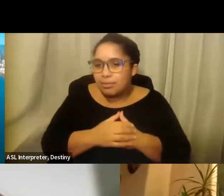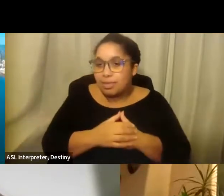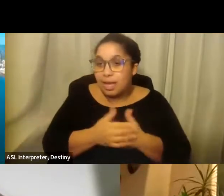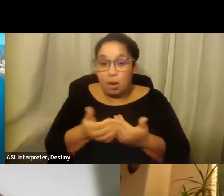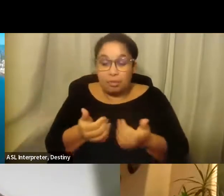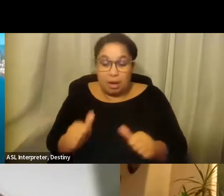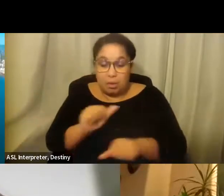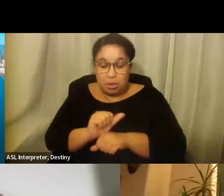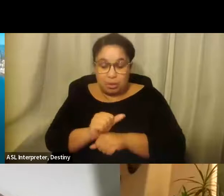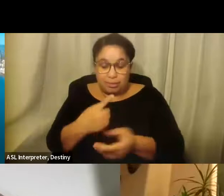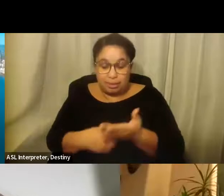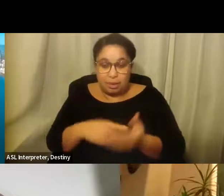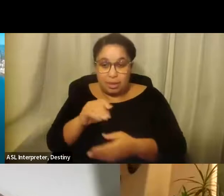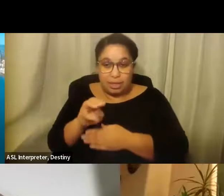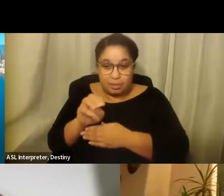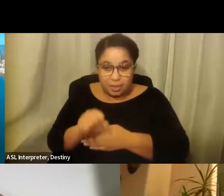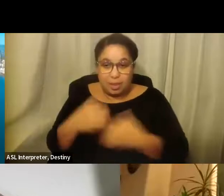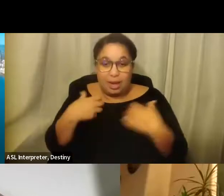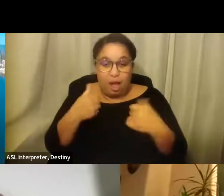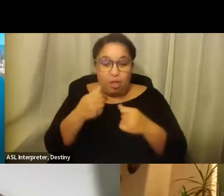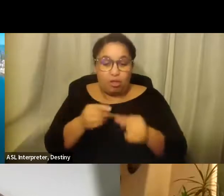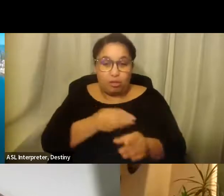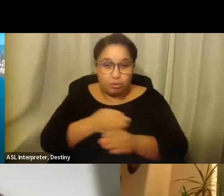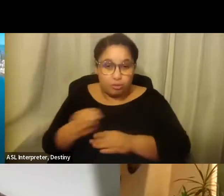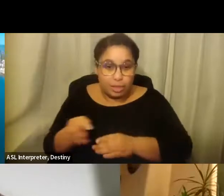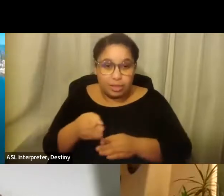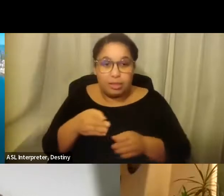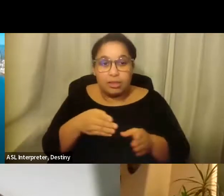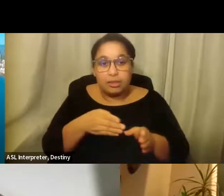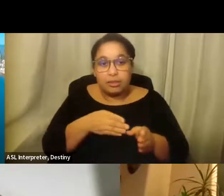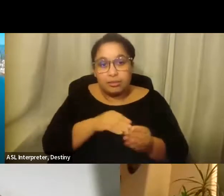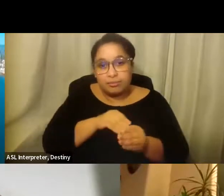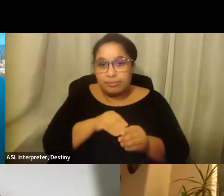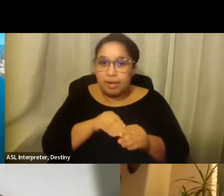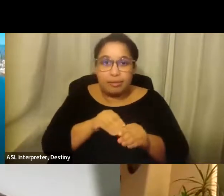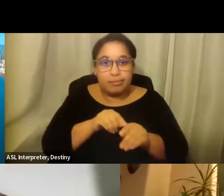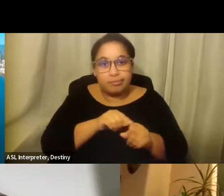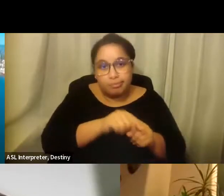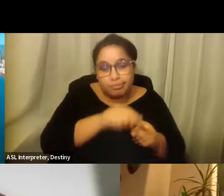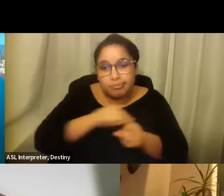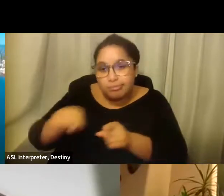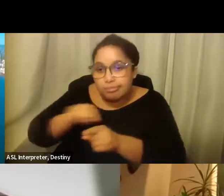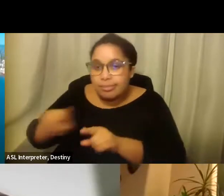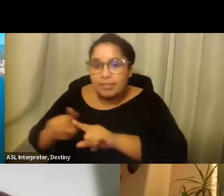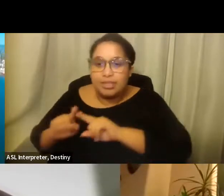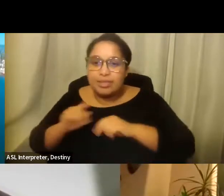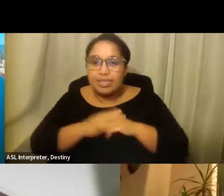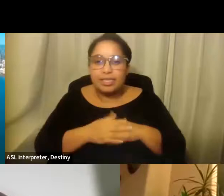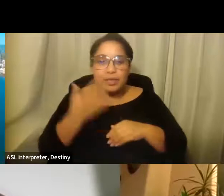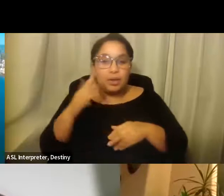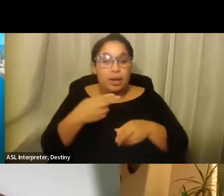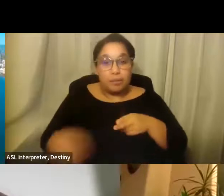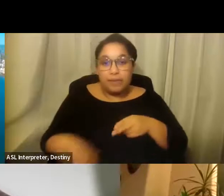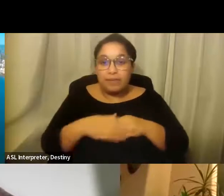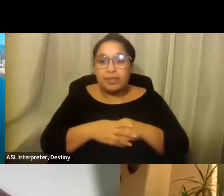EMS around health career pathways, but I give you the floor. You know that I'm brief. We